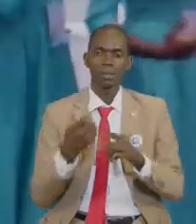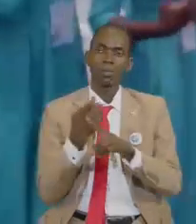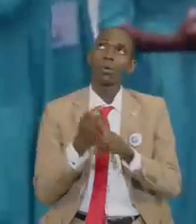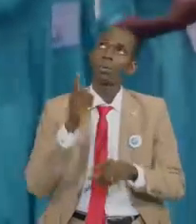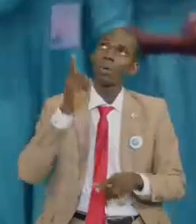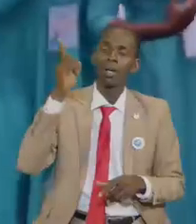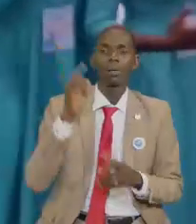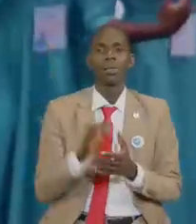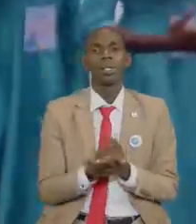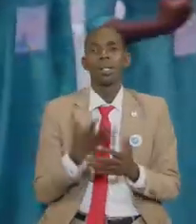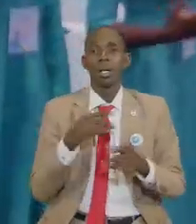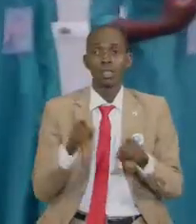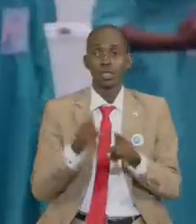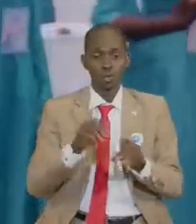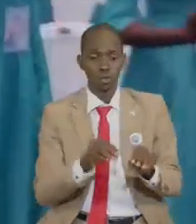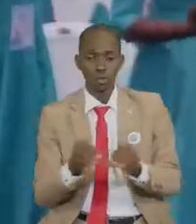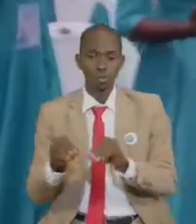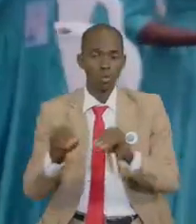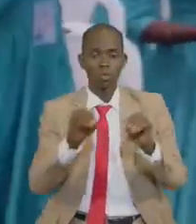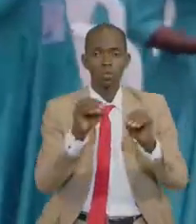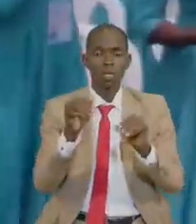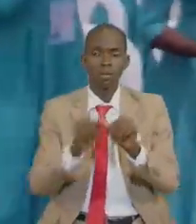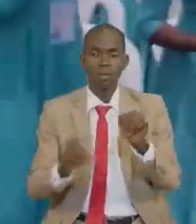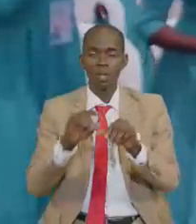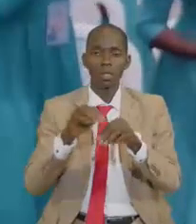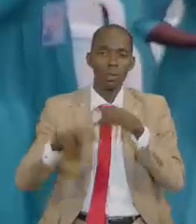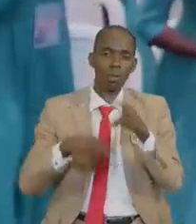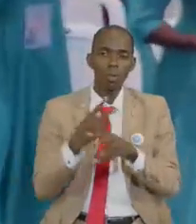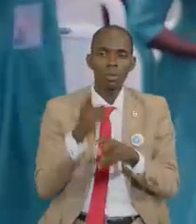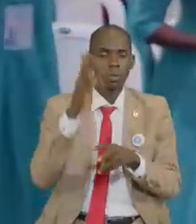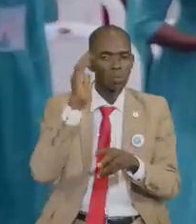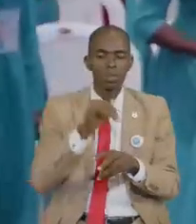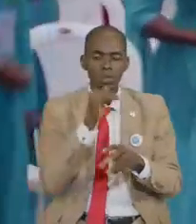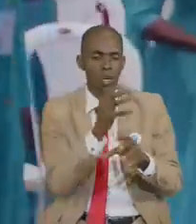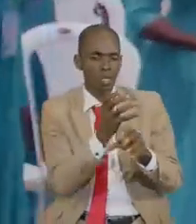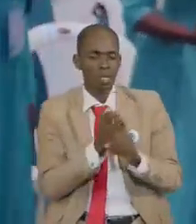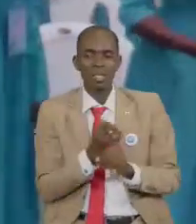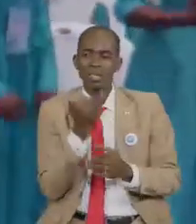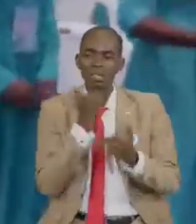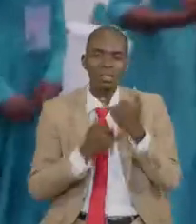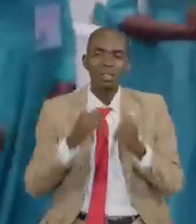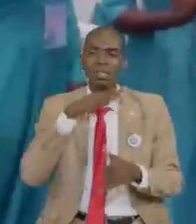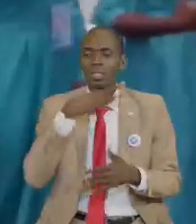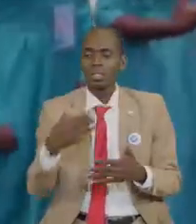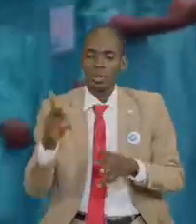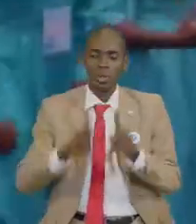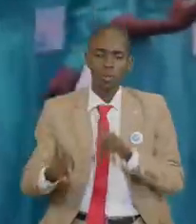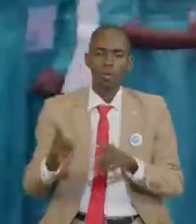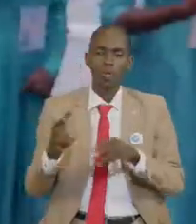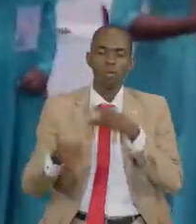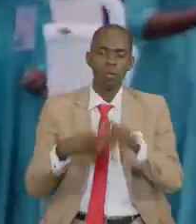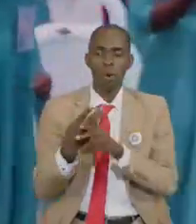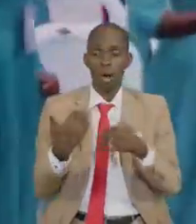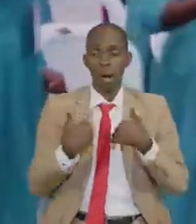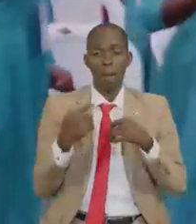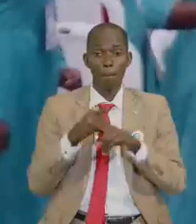And as you move around in the world, you don't catch what the people of the world have. They rather catch what you